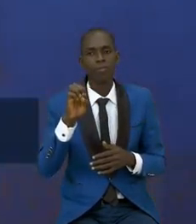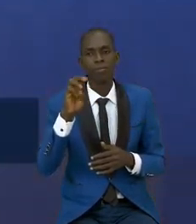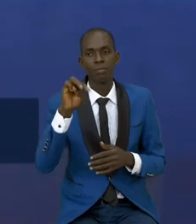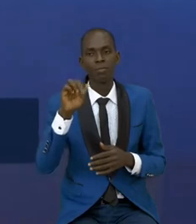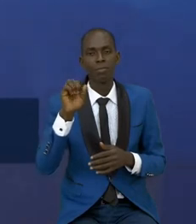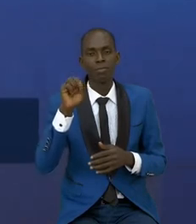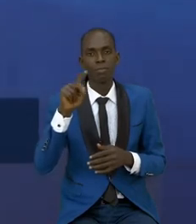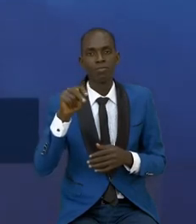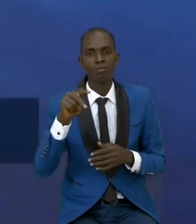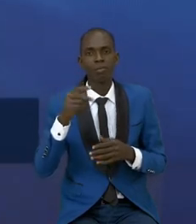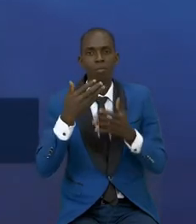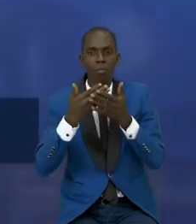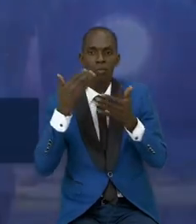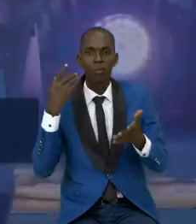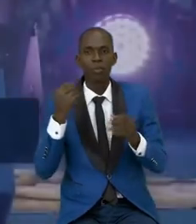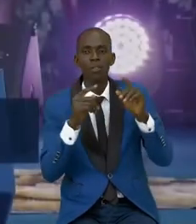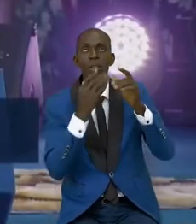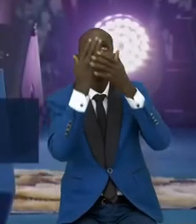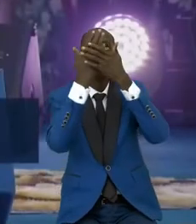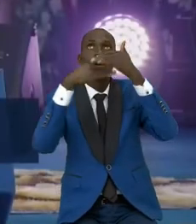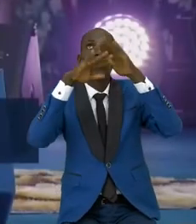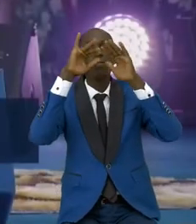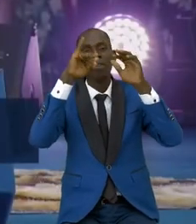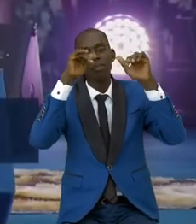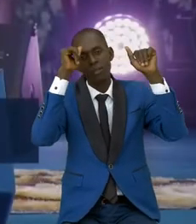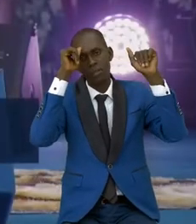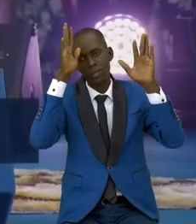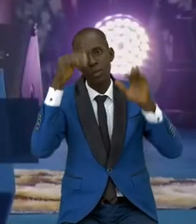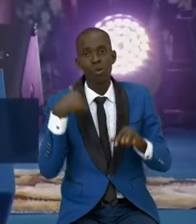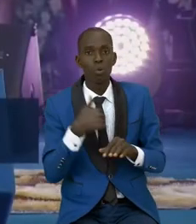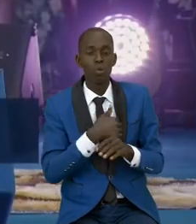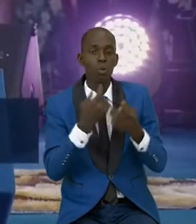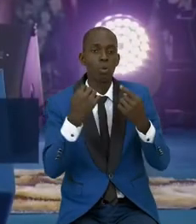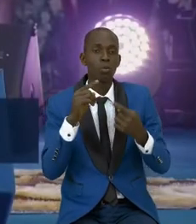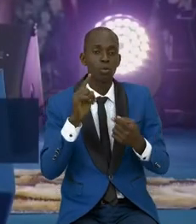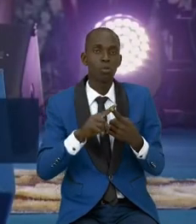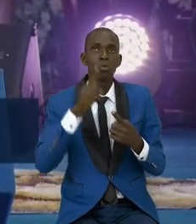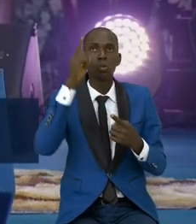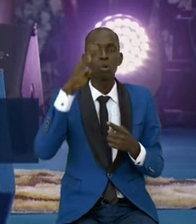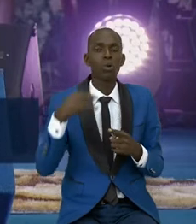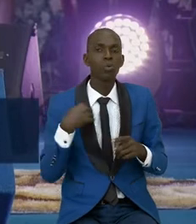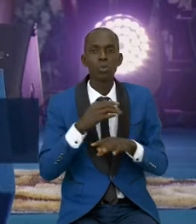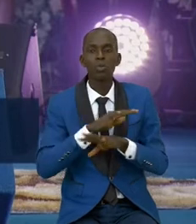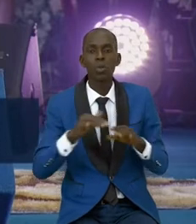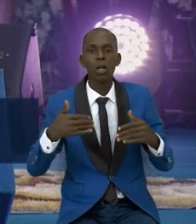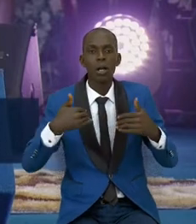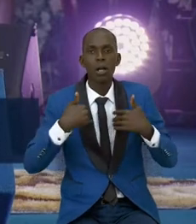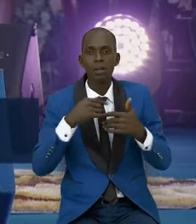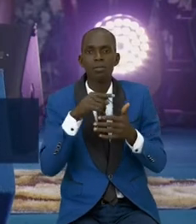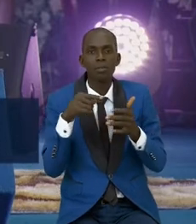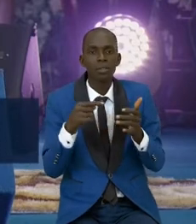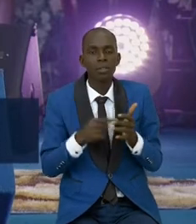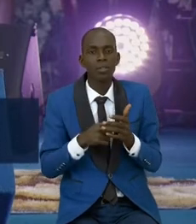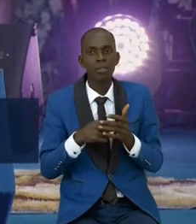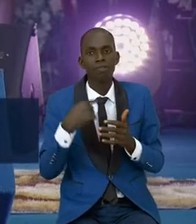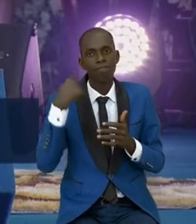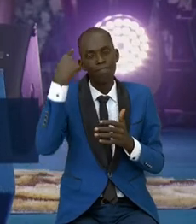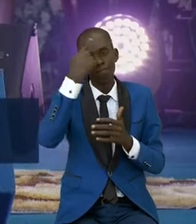Heavenly Father. We come to God and we don't wear a face mask and say,